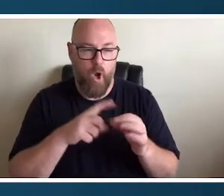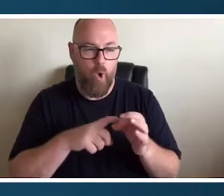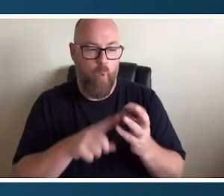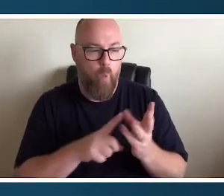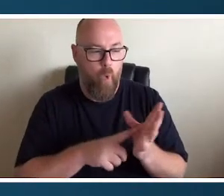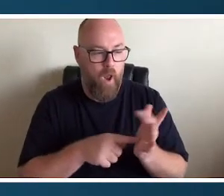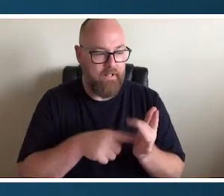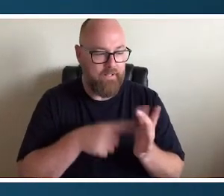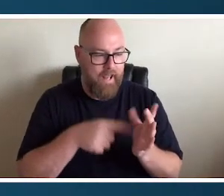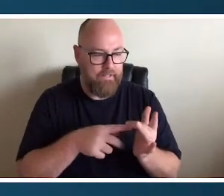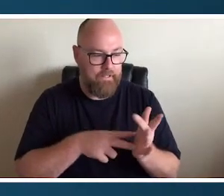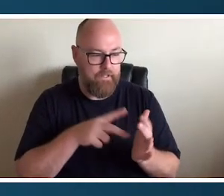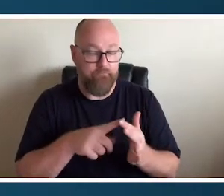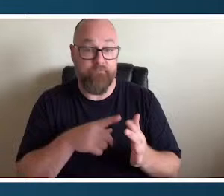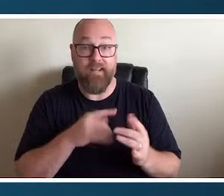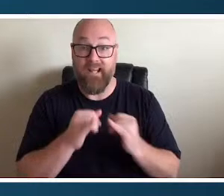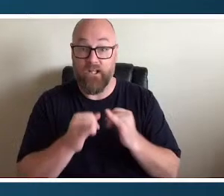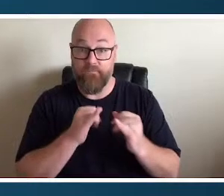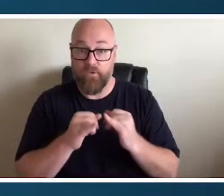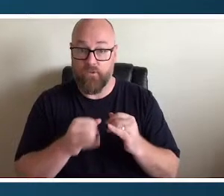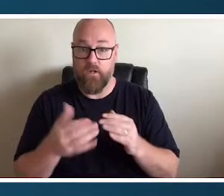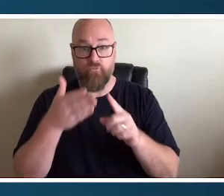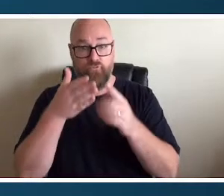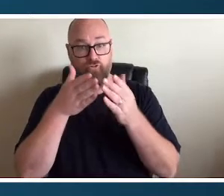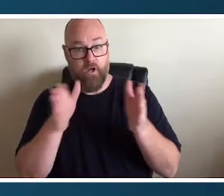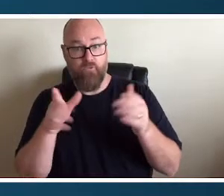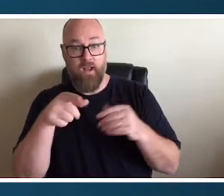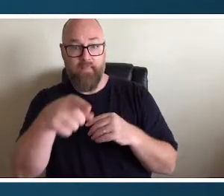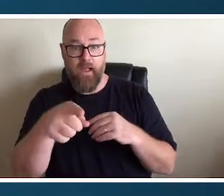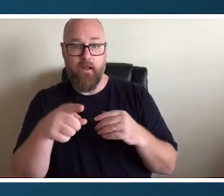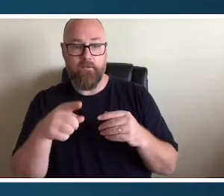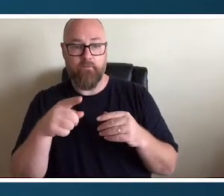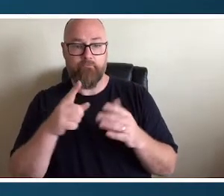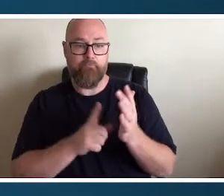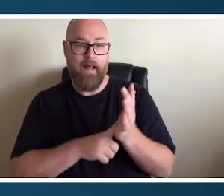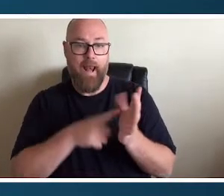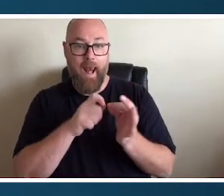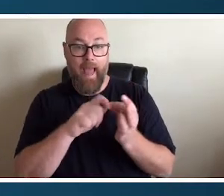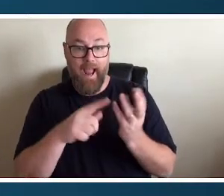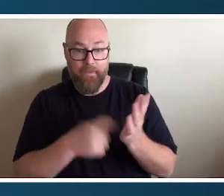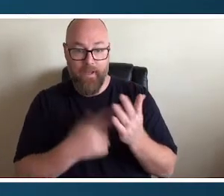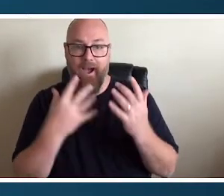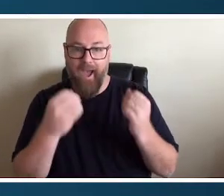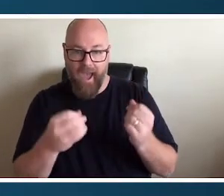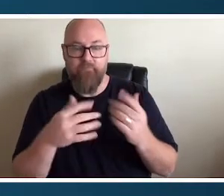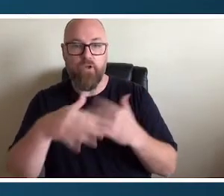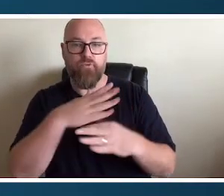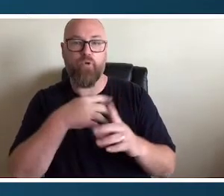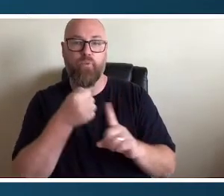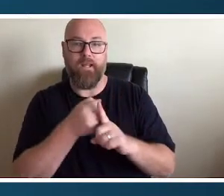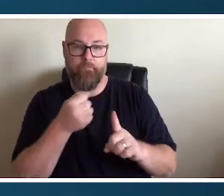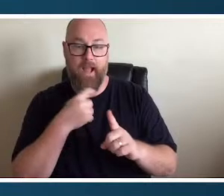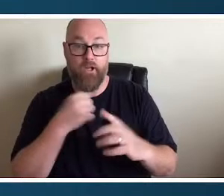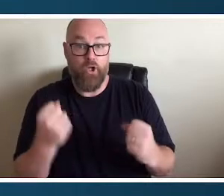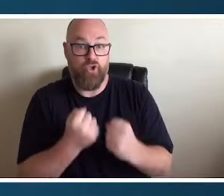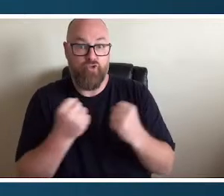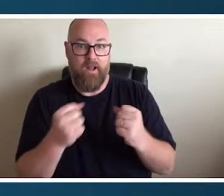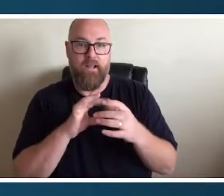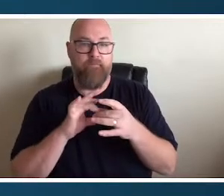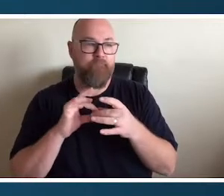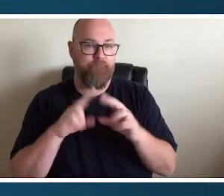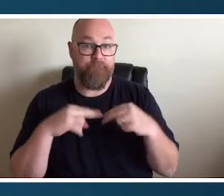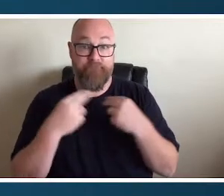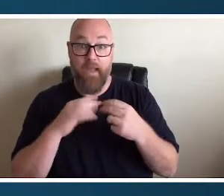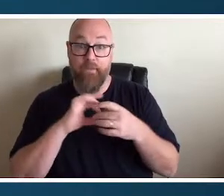that, in general, participating in labour mobility has a net social impact. It appears to strengthen family relationships